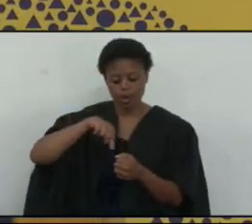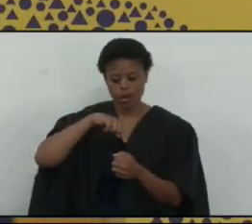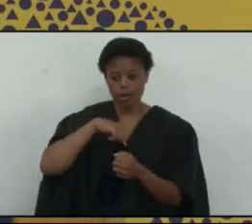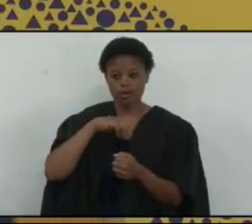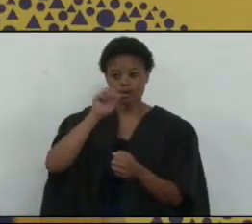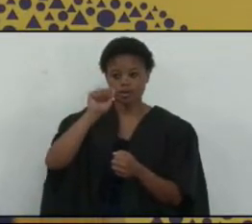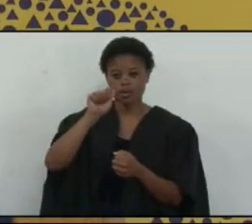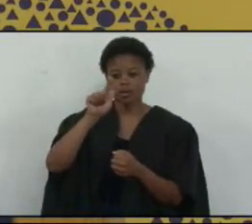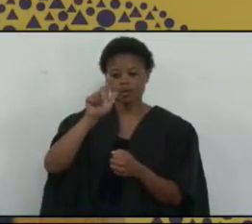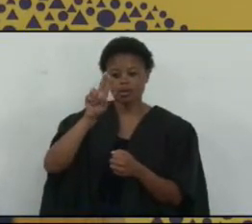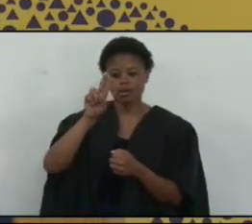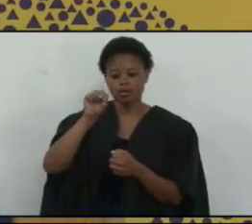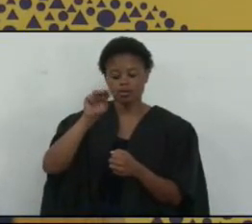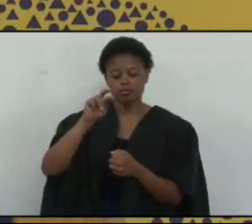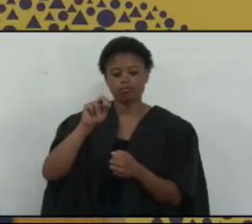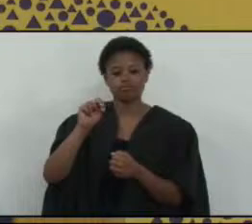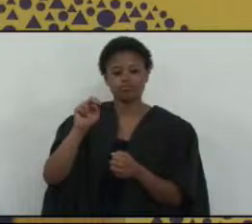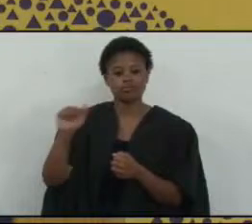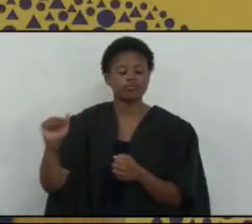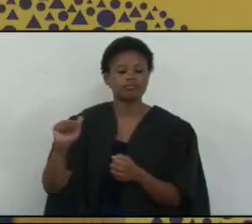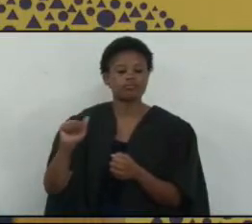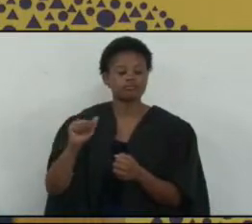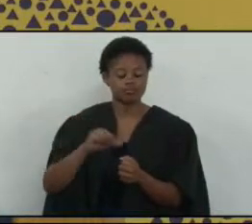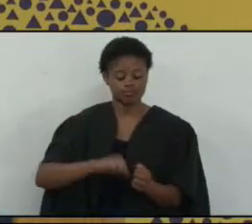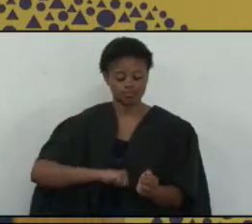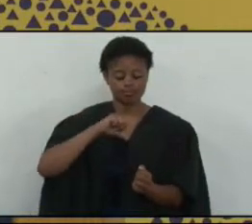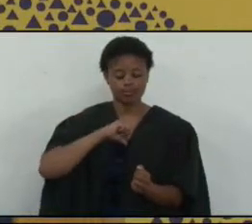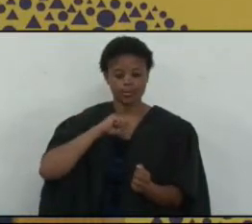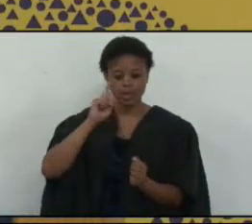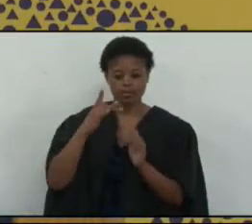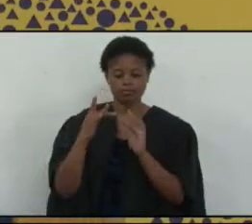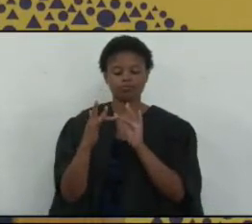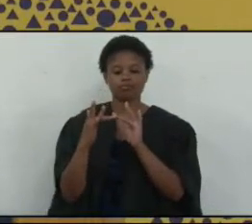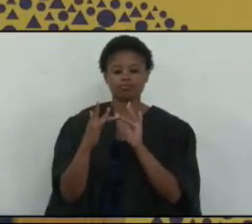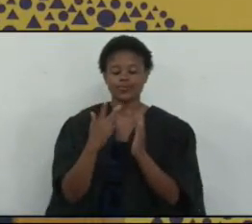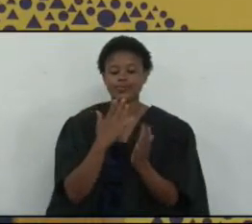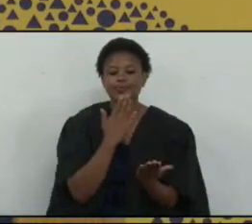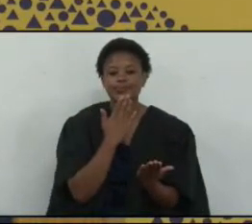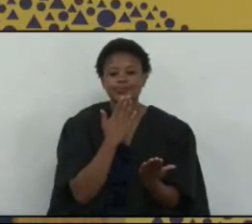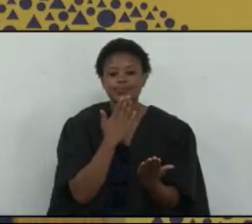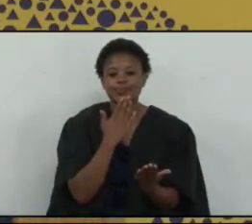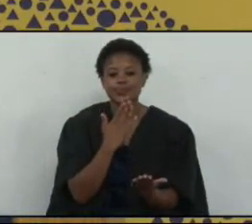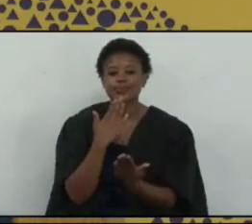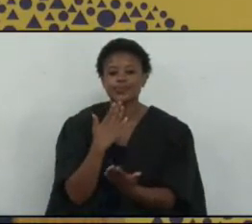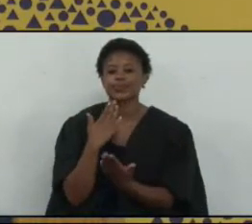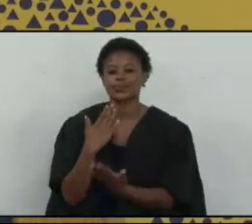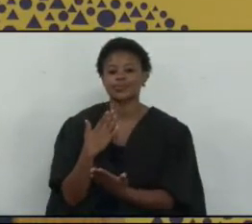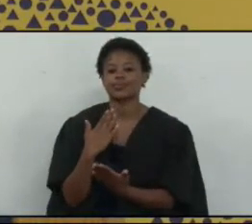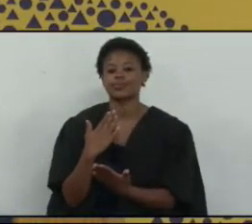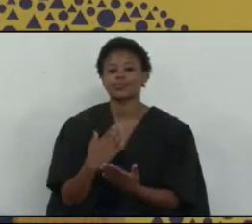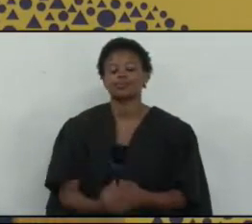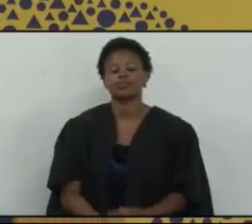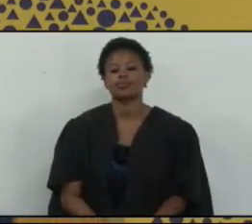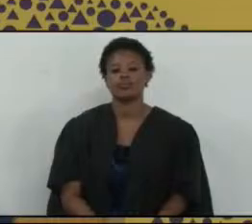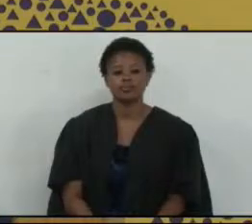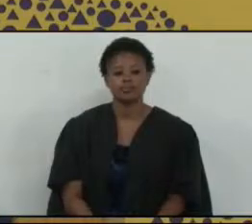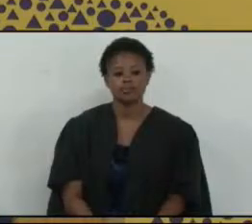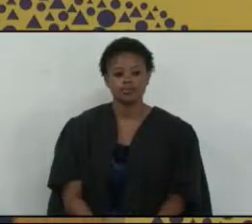as your alma mater, proud. Please stay in touch. Thank you, Makwande.